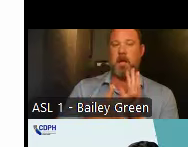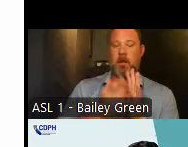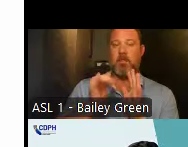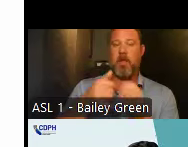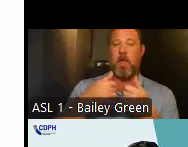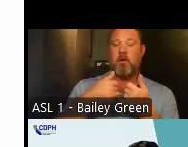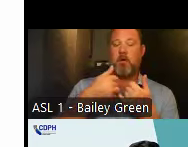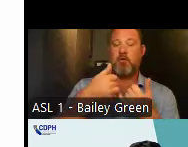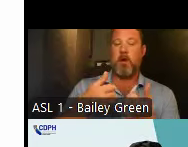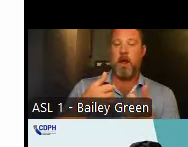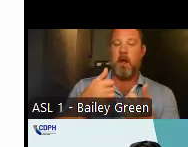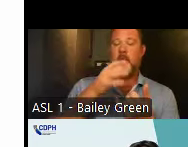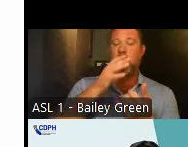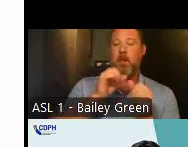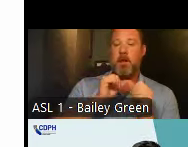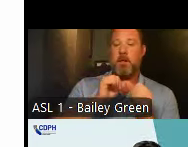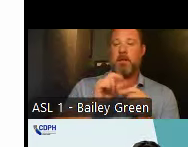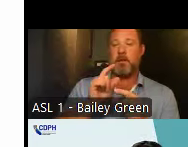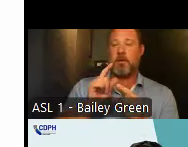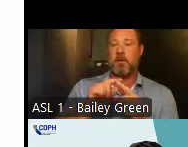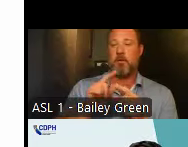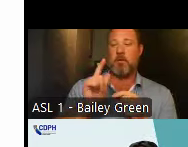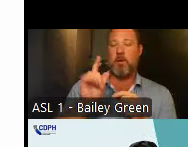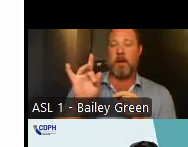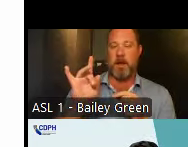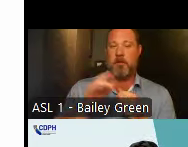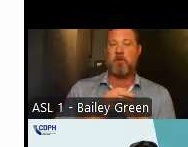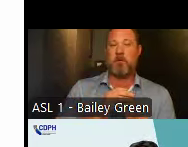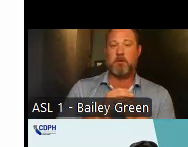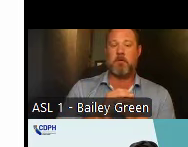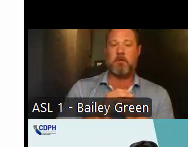will continue until 2028.